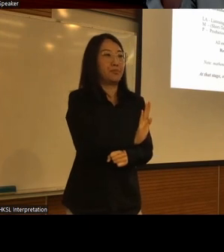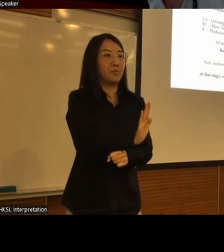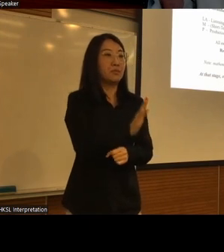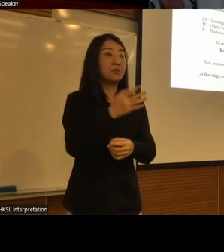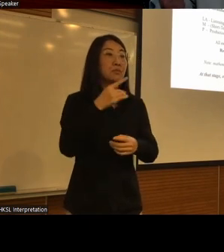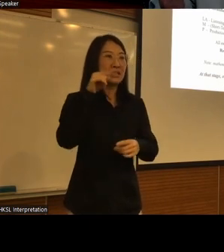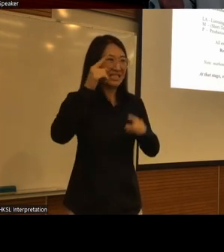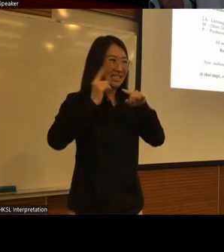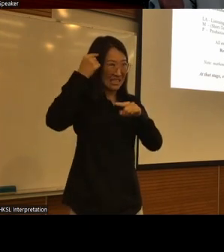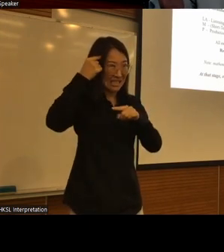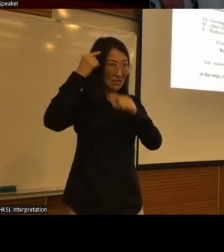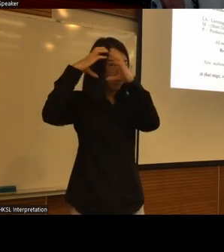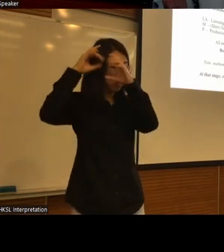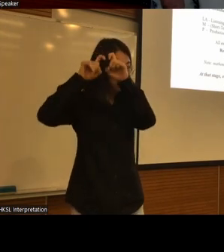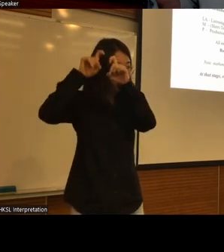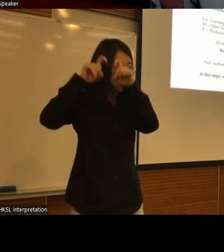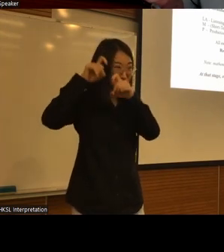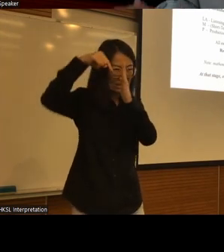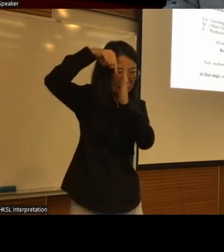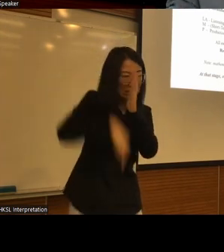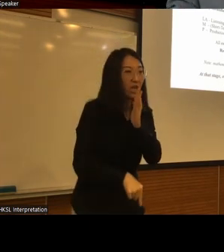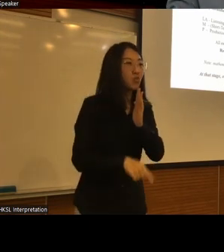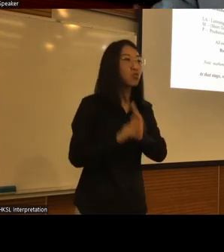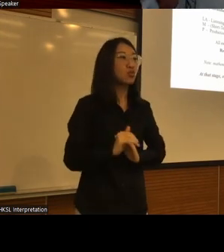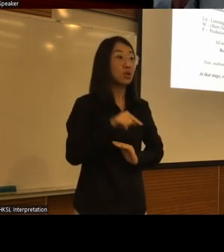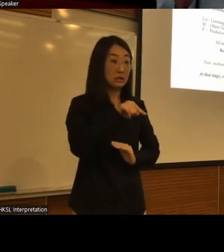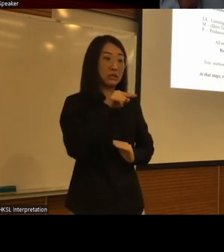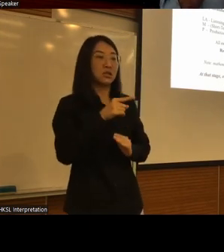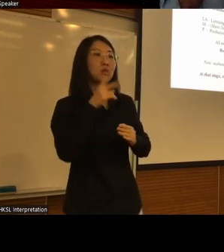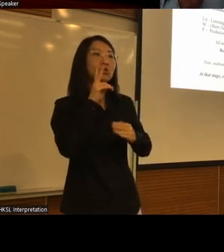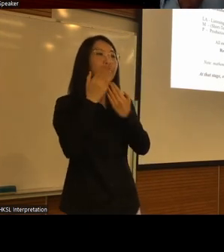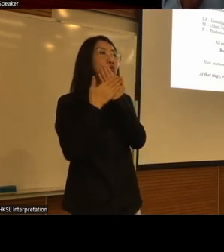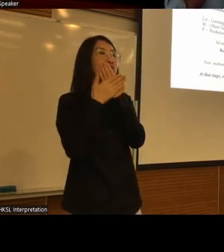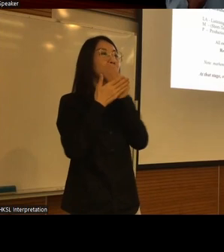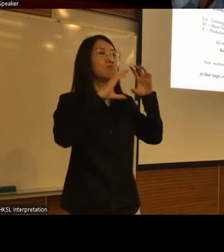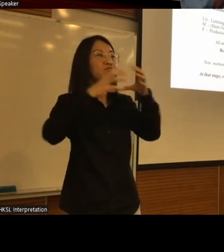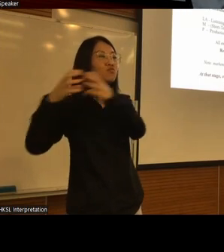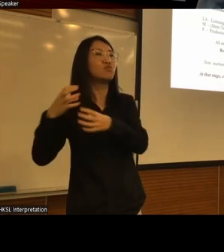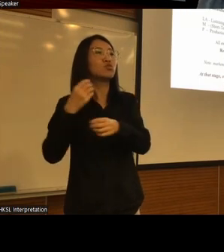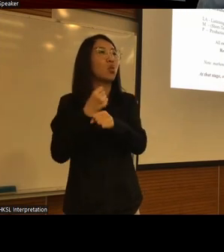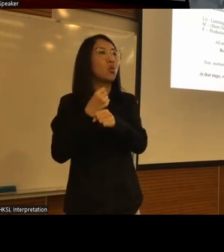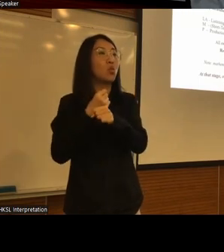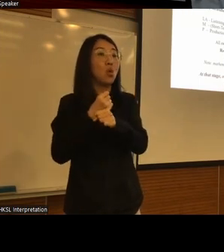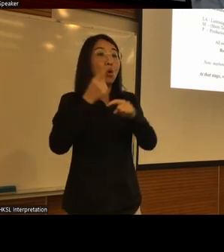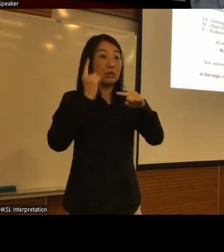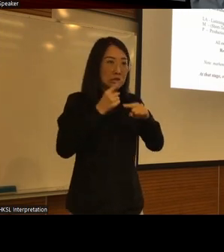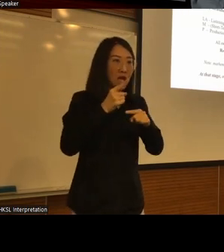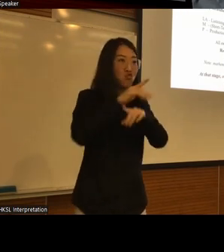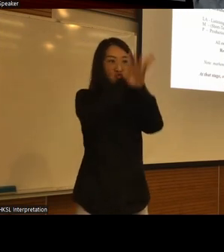very, very detailed level. These are groups of tasks. Everything that has to do with